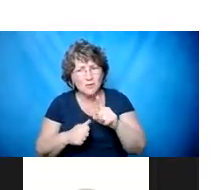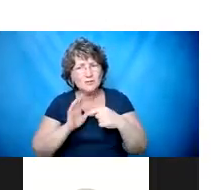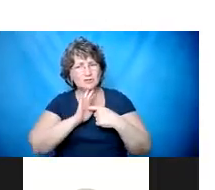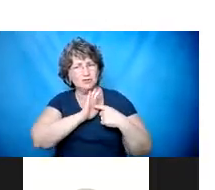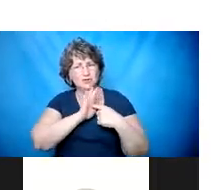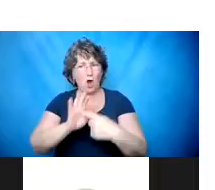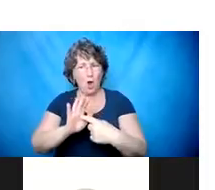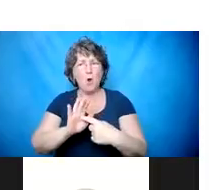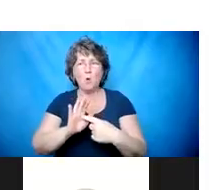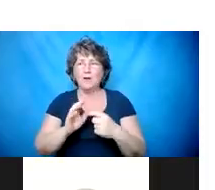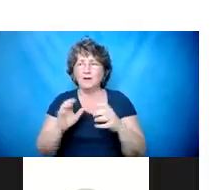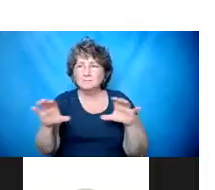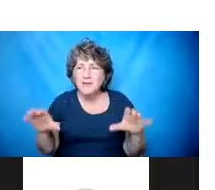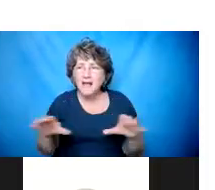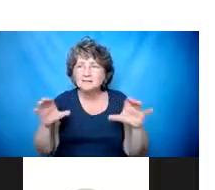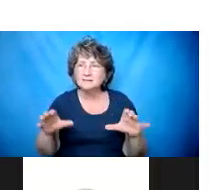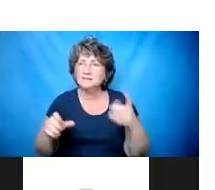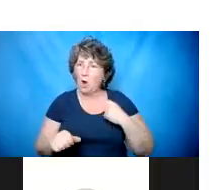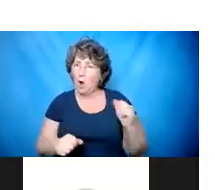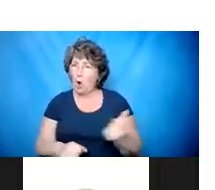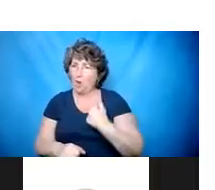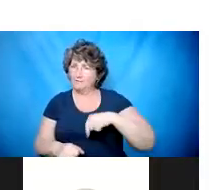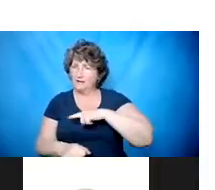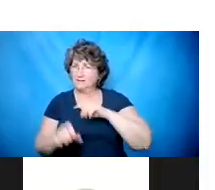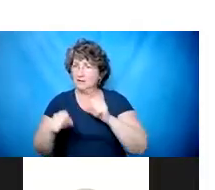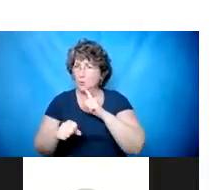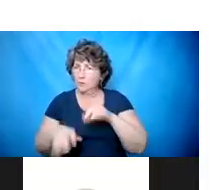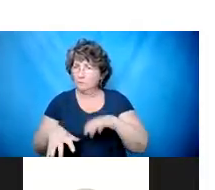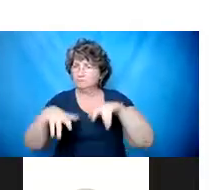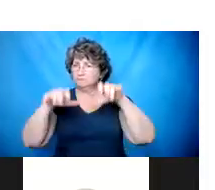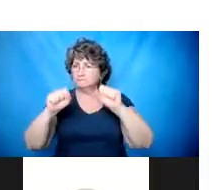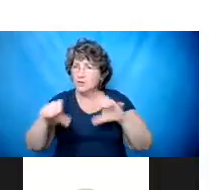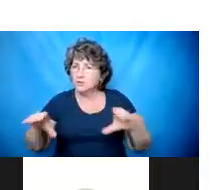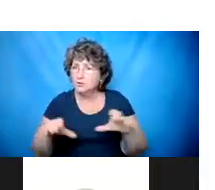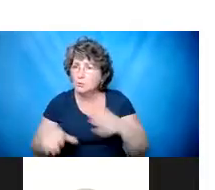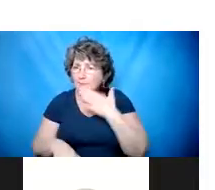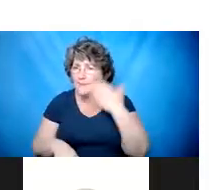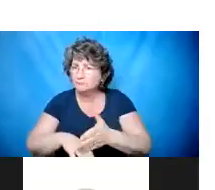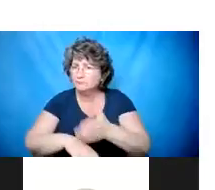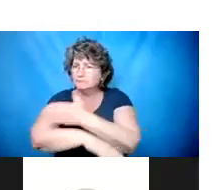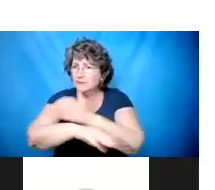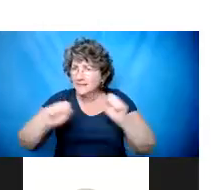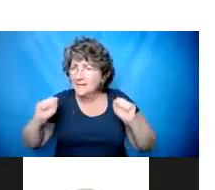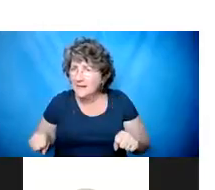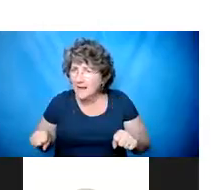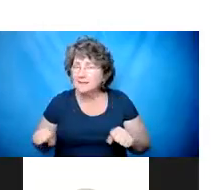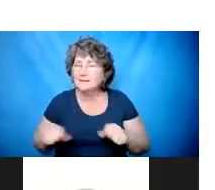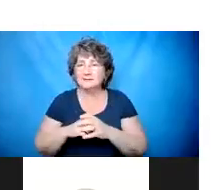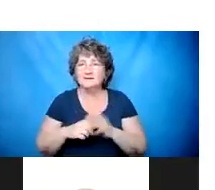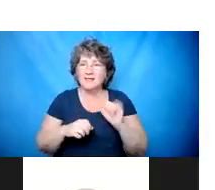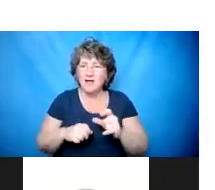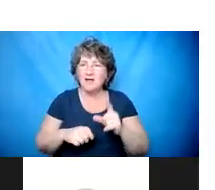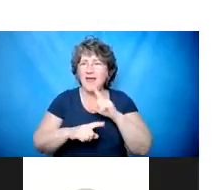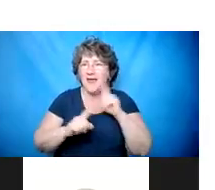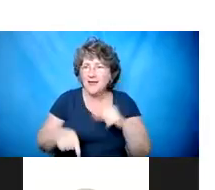us through alternative services can start to do better at and to bring a little bit more and really have a lot of fun that's going to